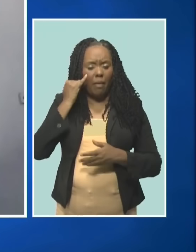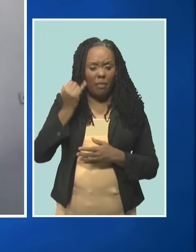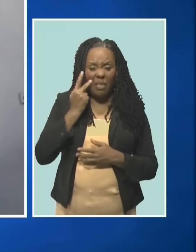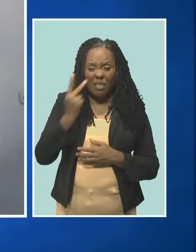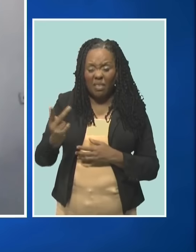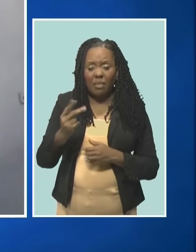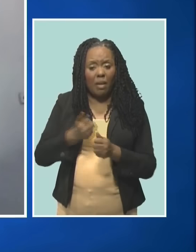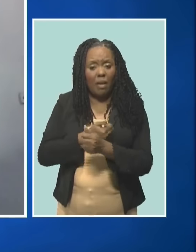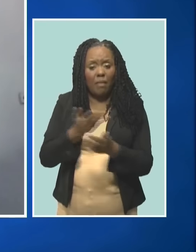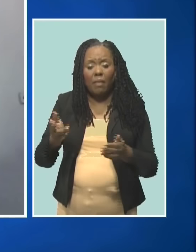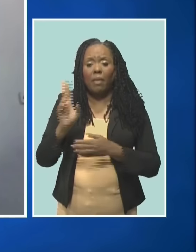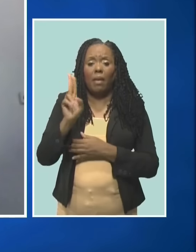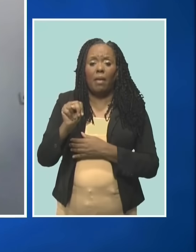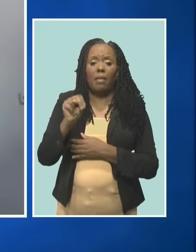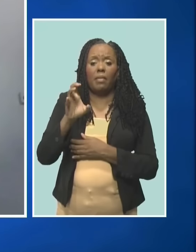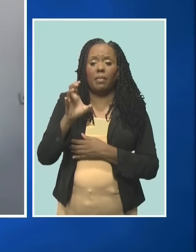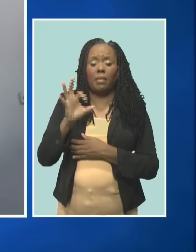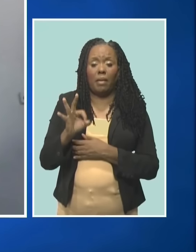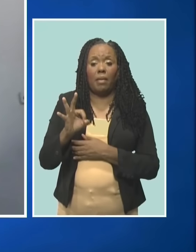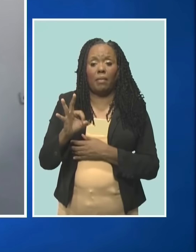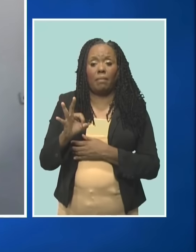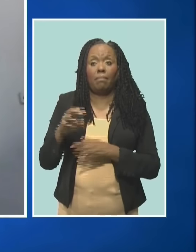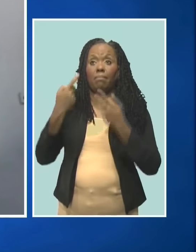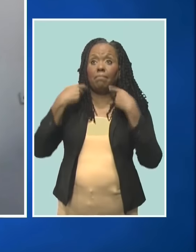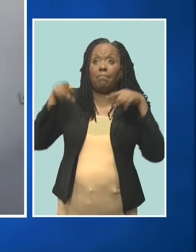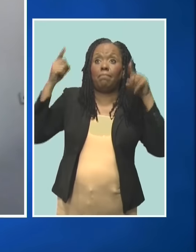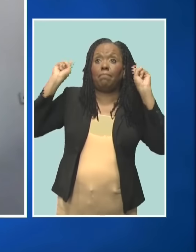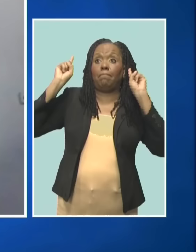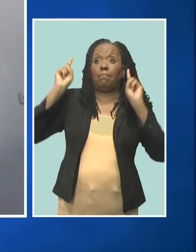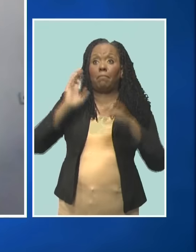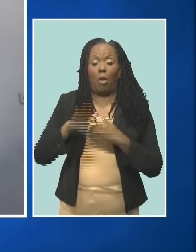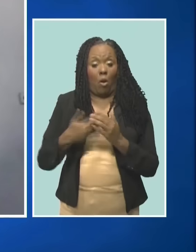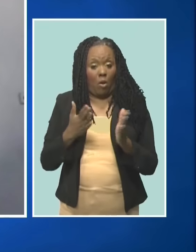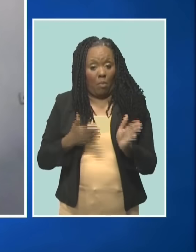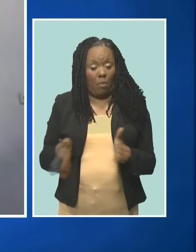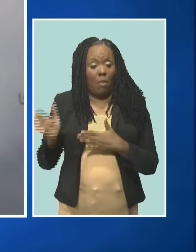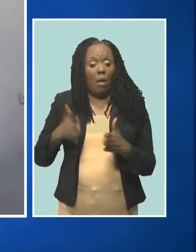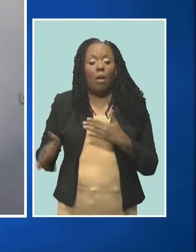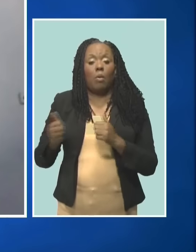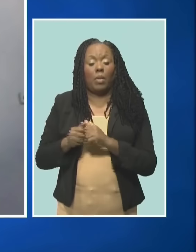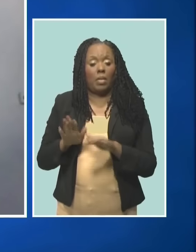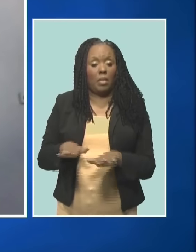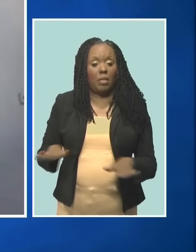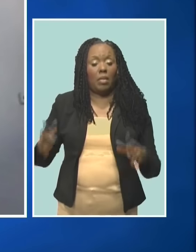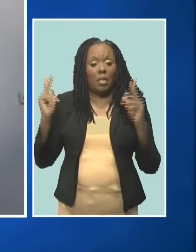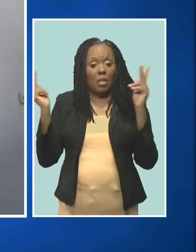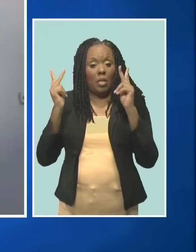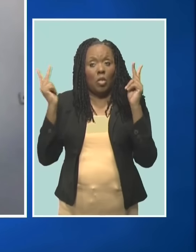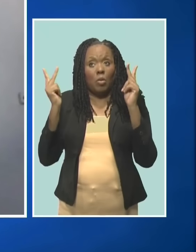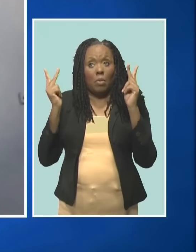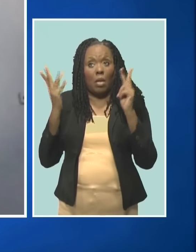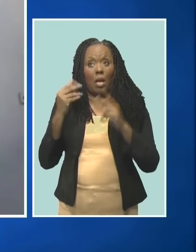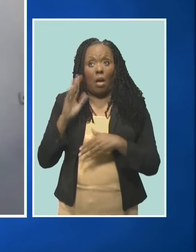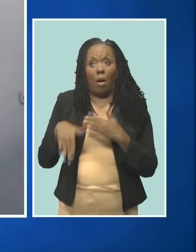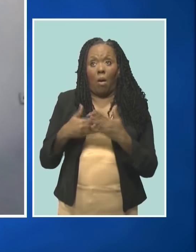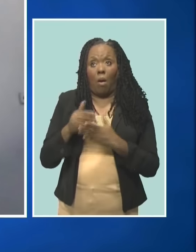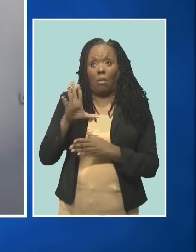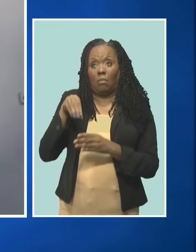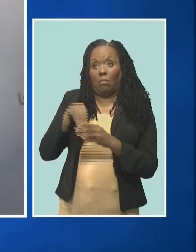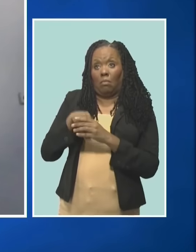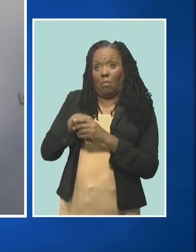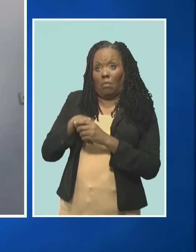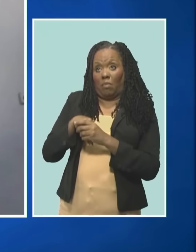Culture Foundation has done in terms of its junior cadumate and the investment that has been made